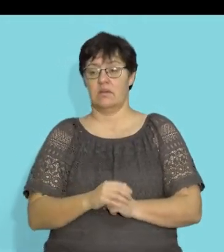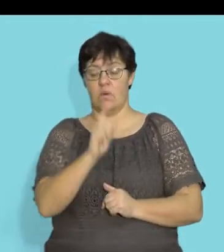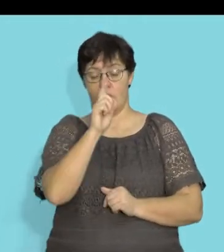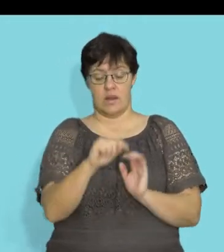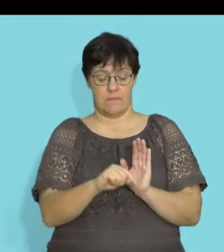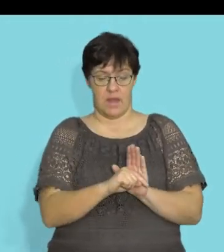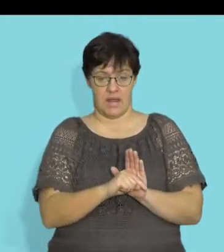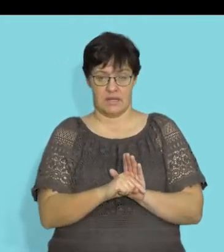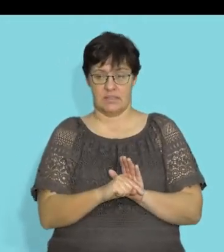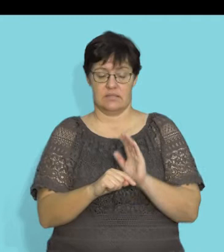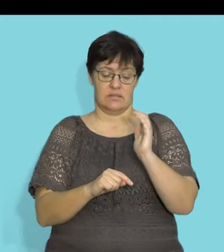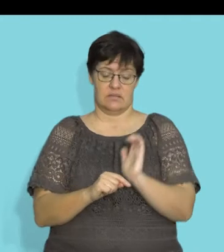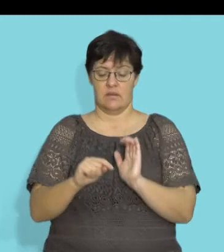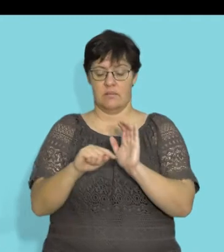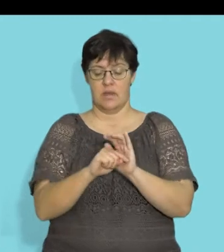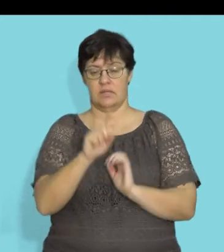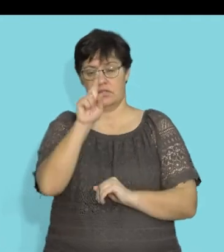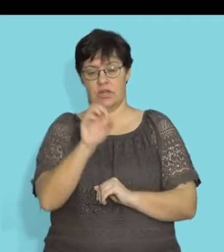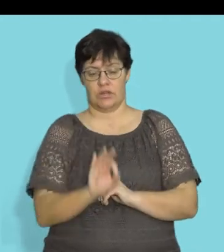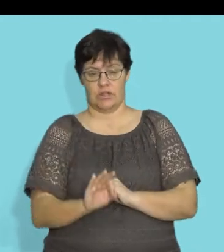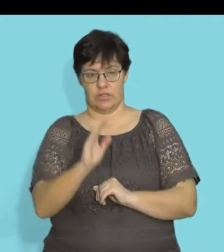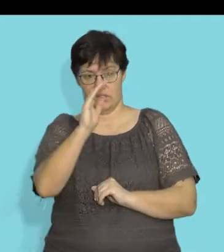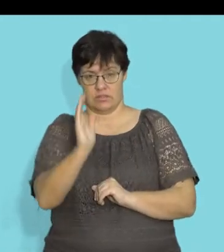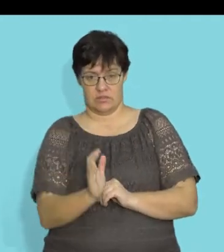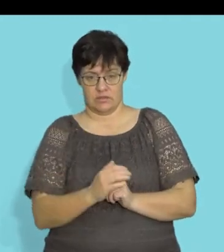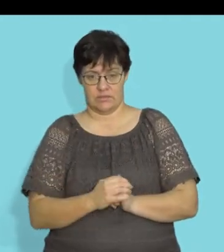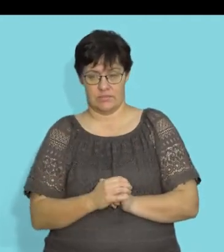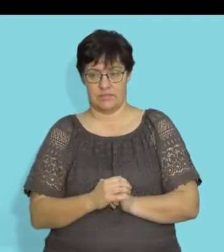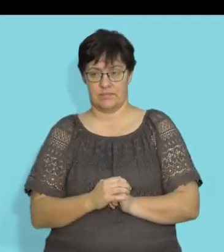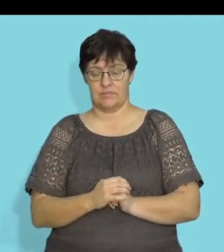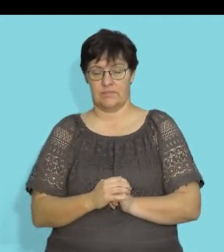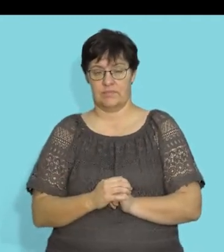1 minus my ratio, which is